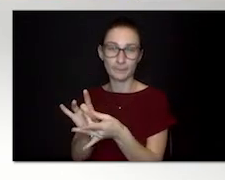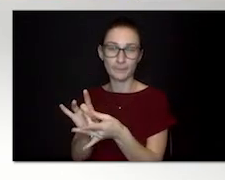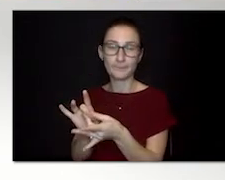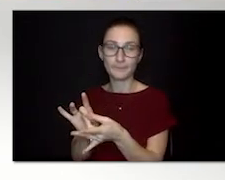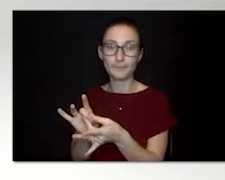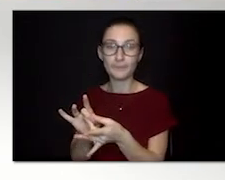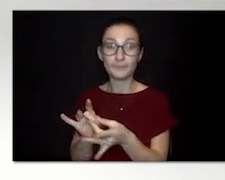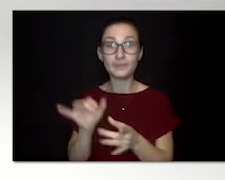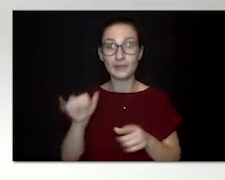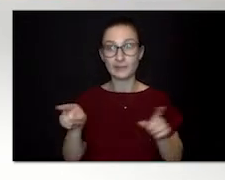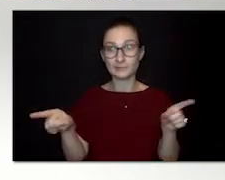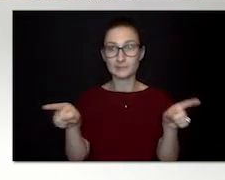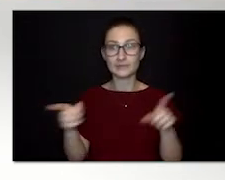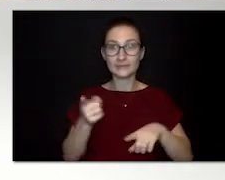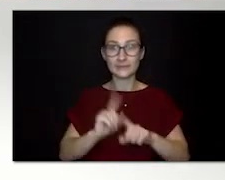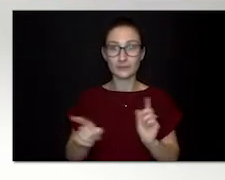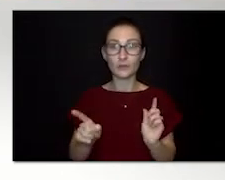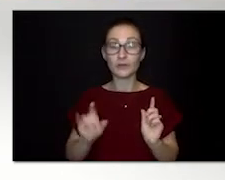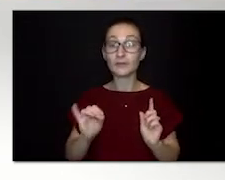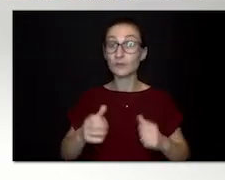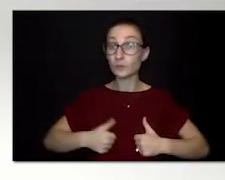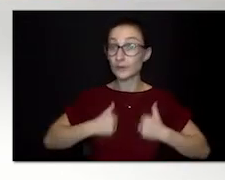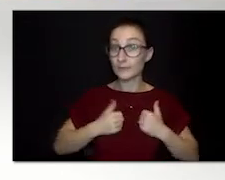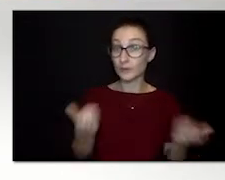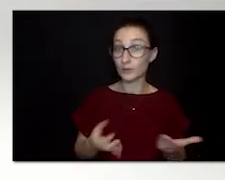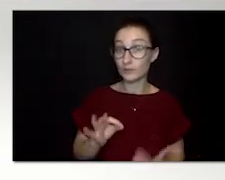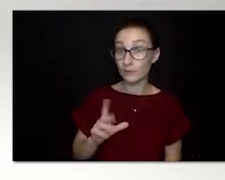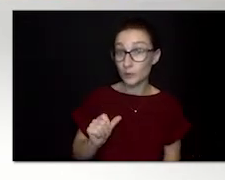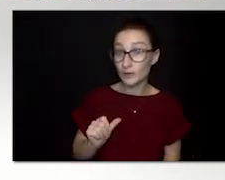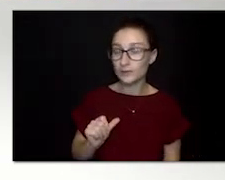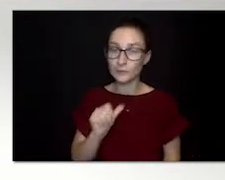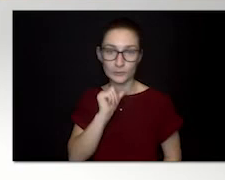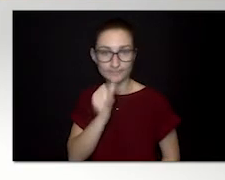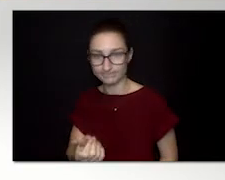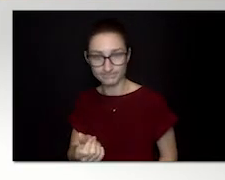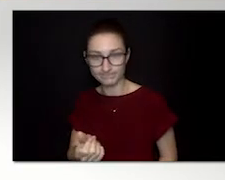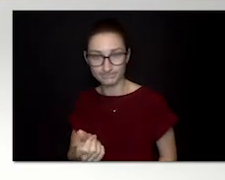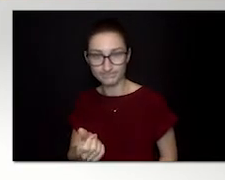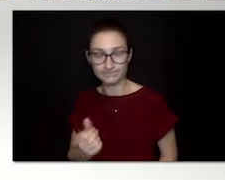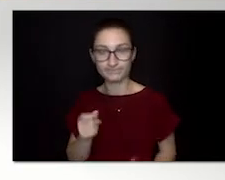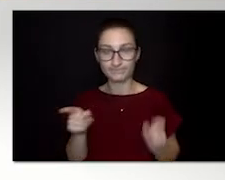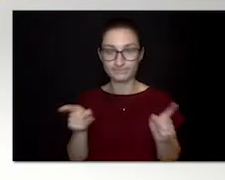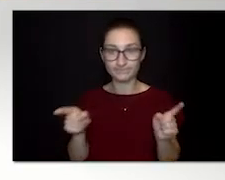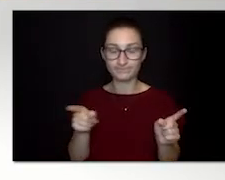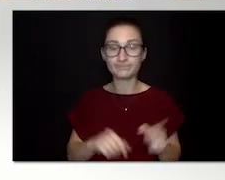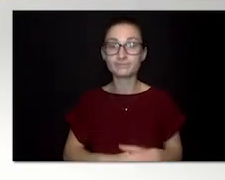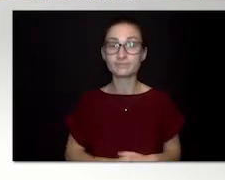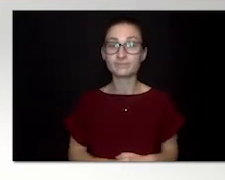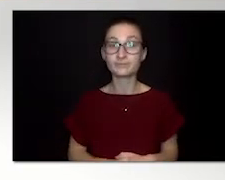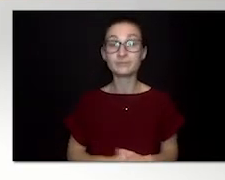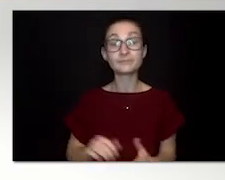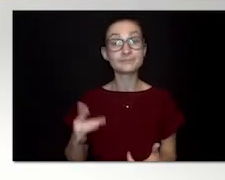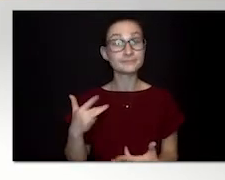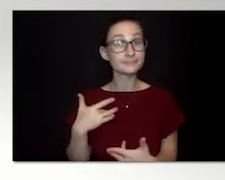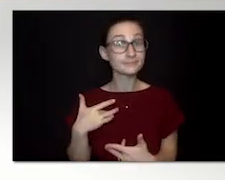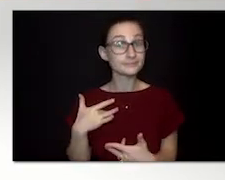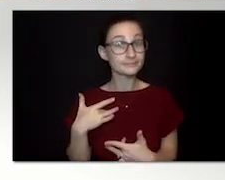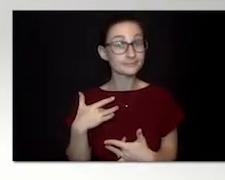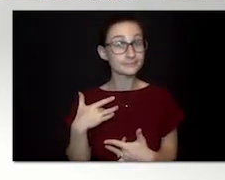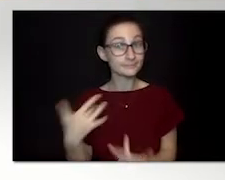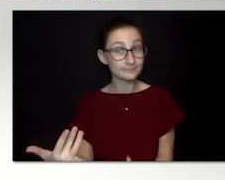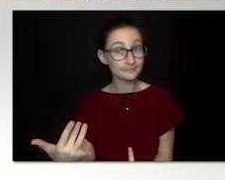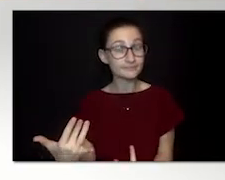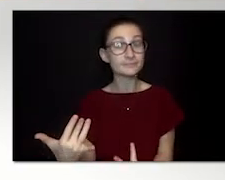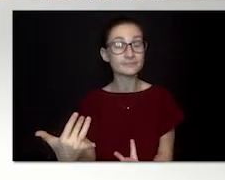family connection. And so that's the big difference between someone who's a resident of Florida and someone who's not. Traditionally, I will